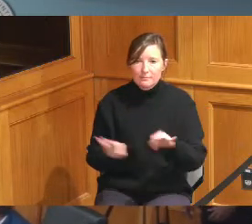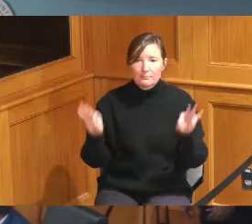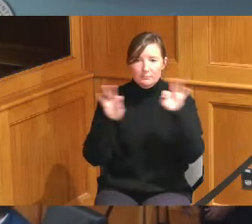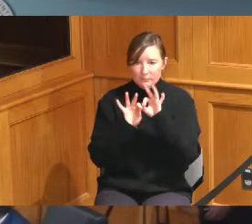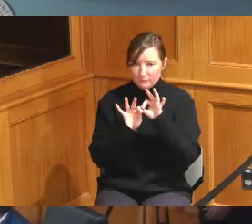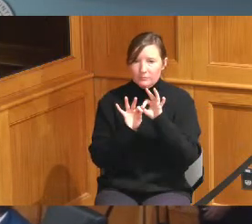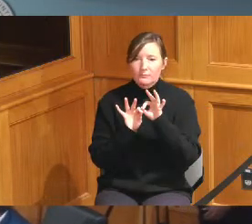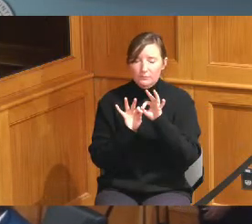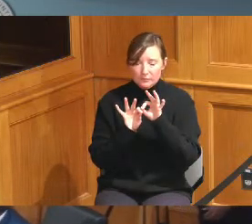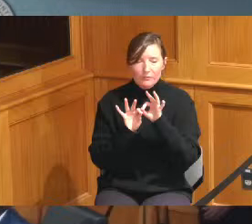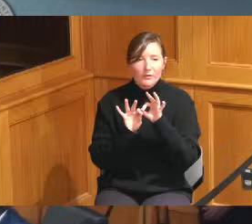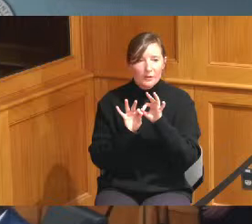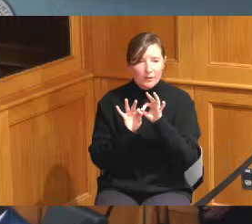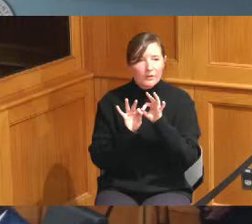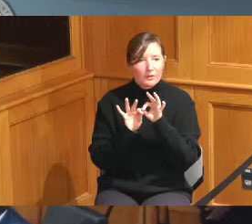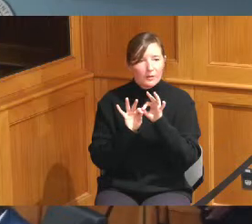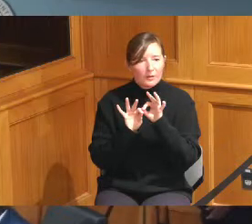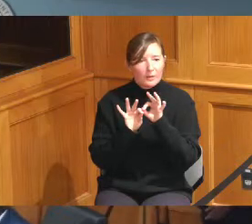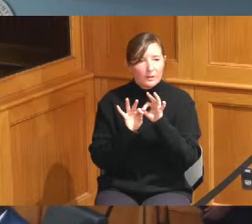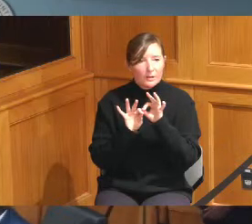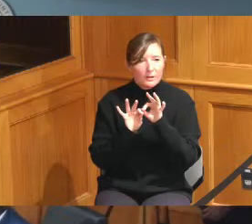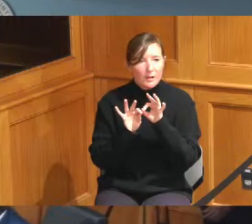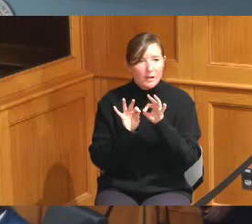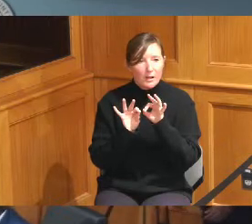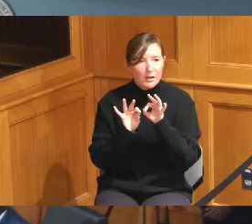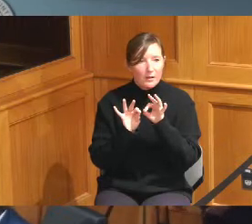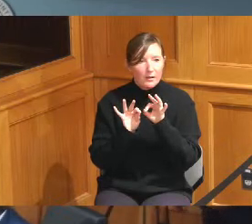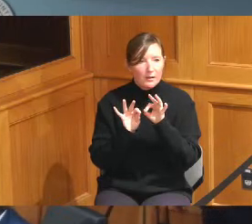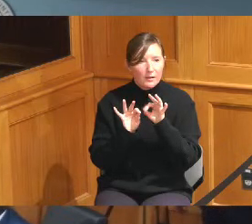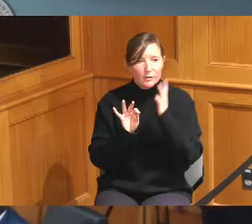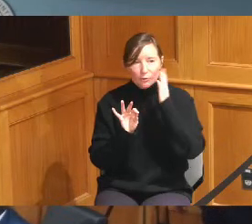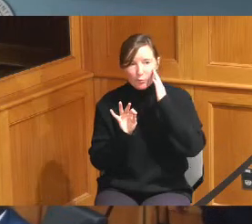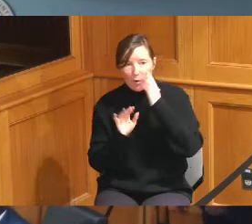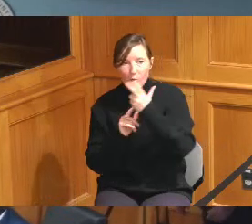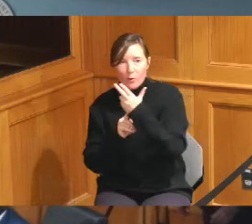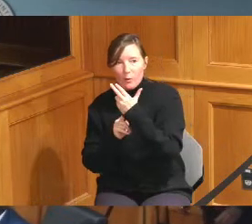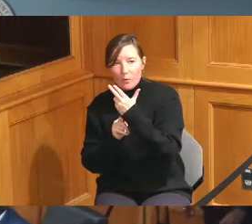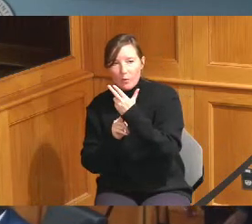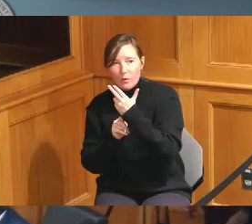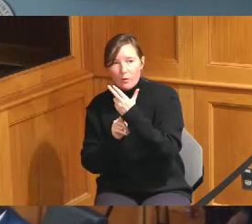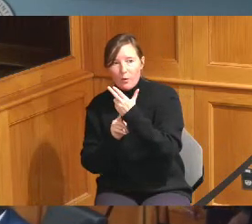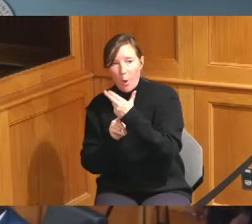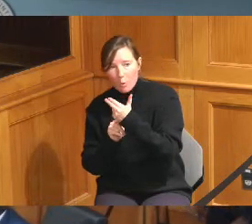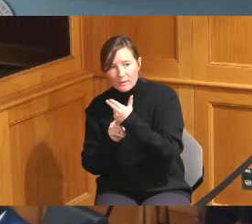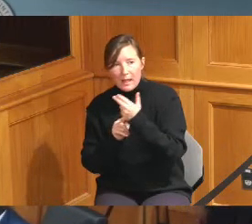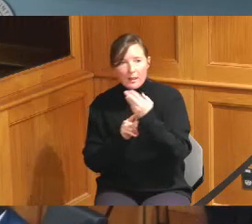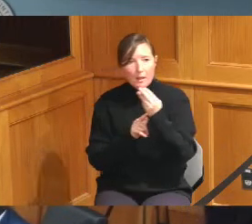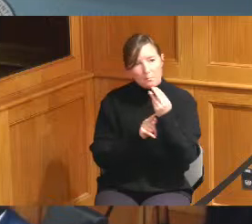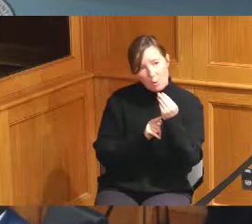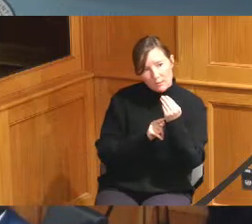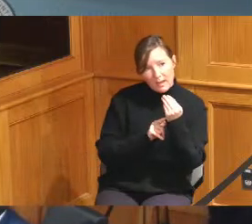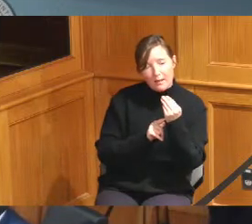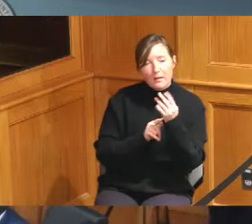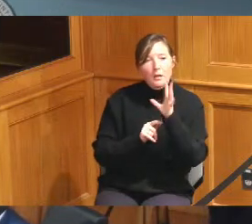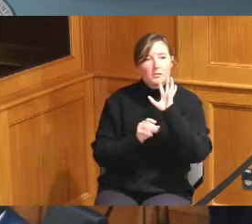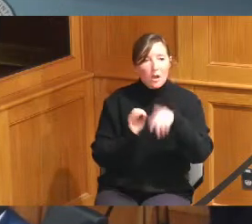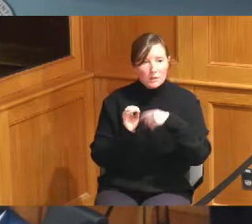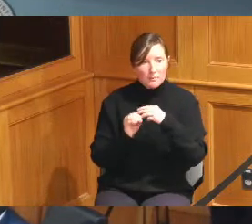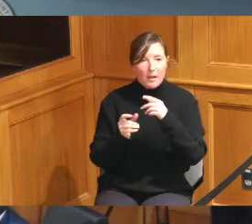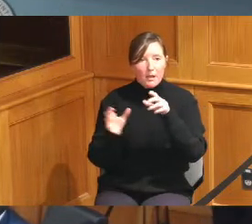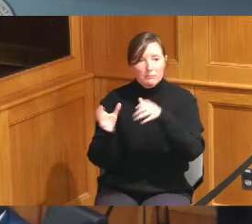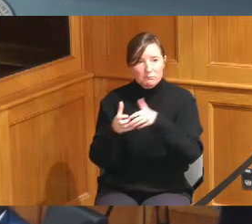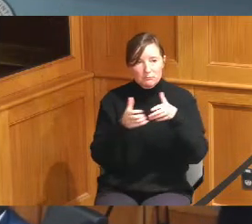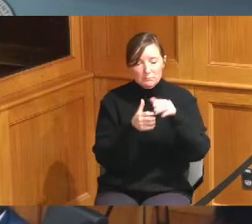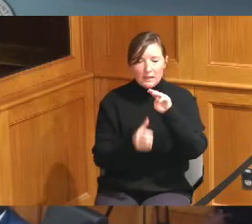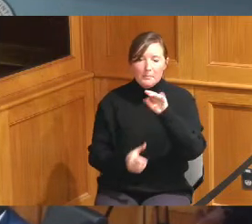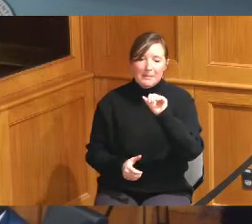Aludo, because we always look at our motel, and we just talked about the Masons and the Shriners. And this past